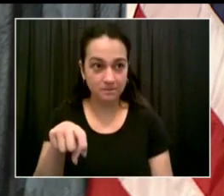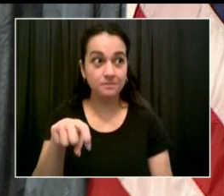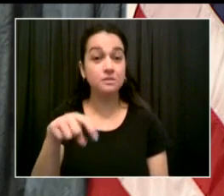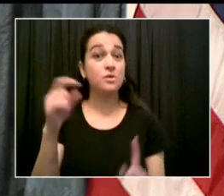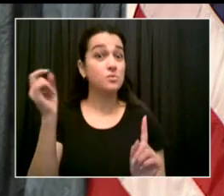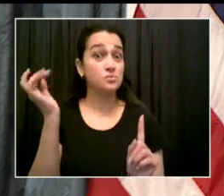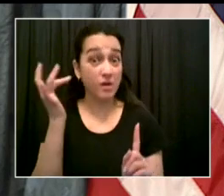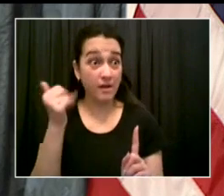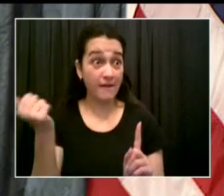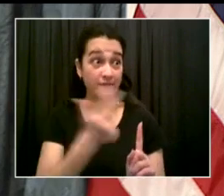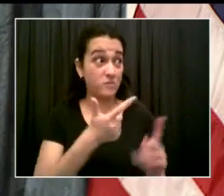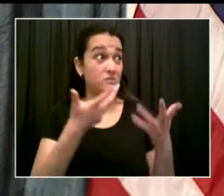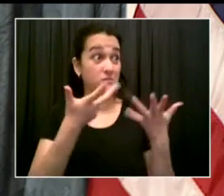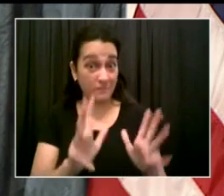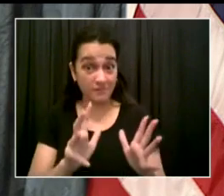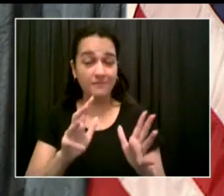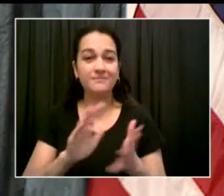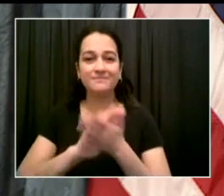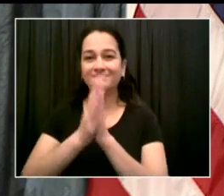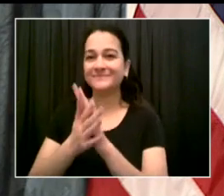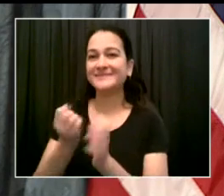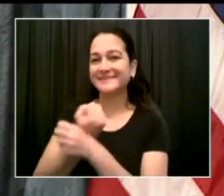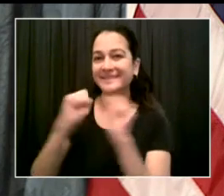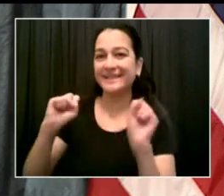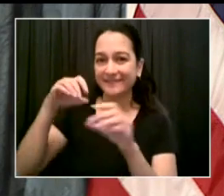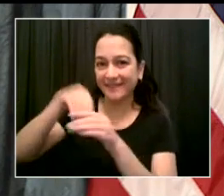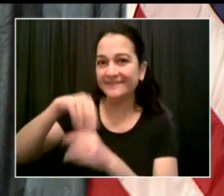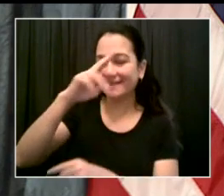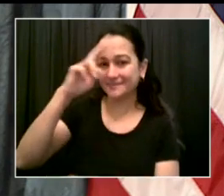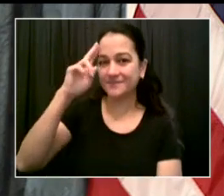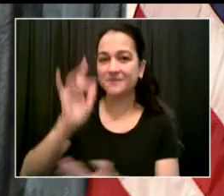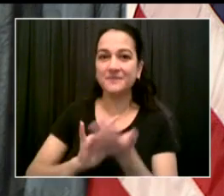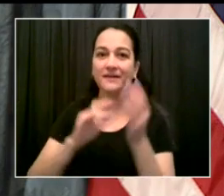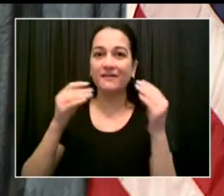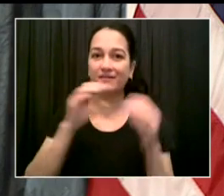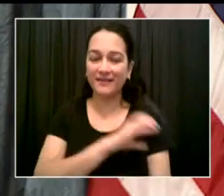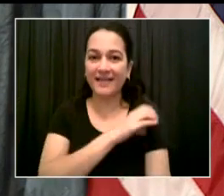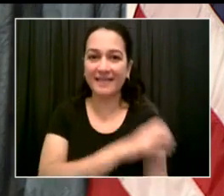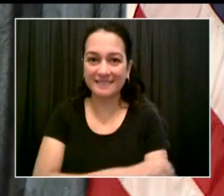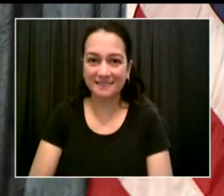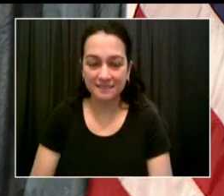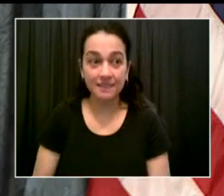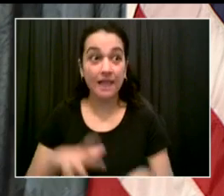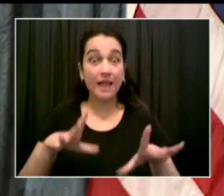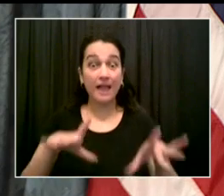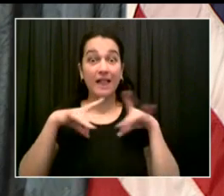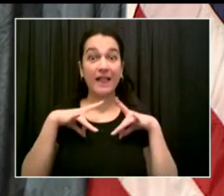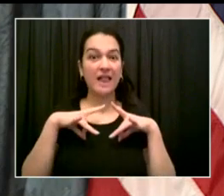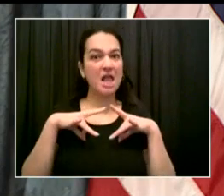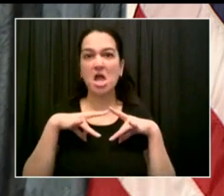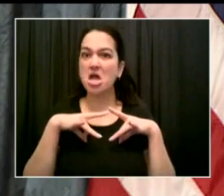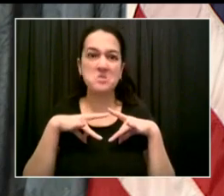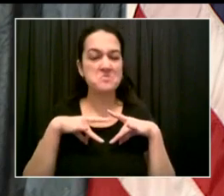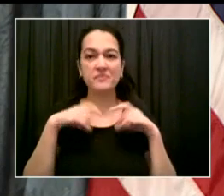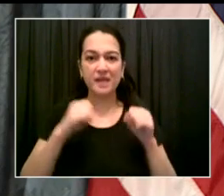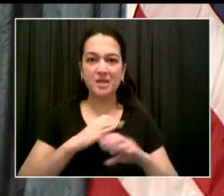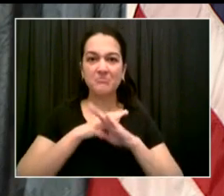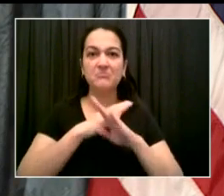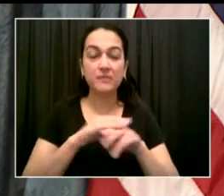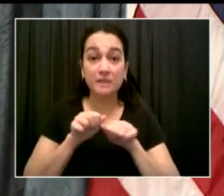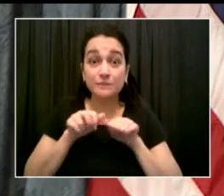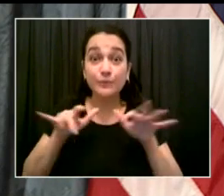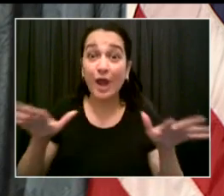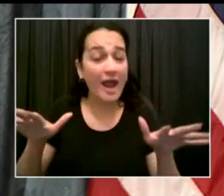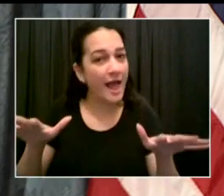between life and death. Vaccination has been and continues to be the single most important precaution we